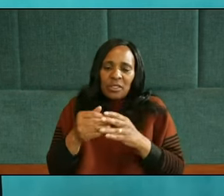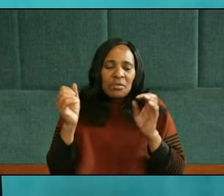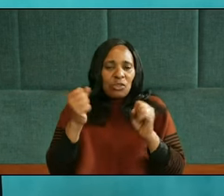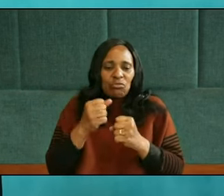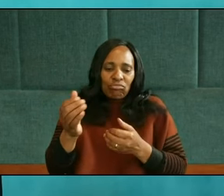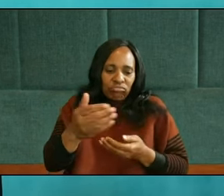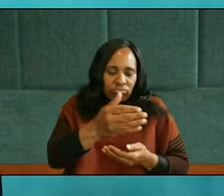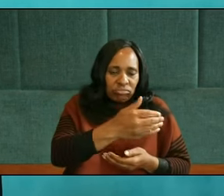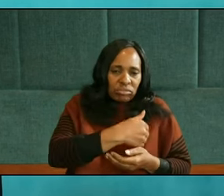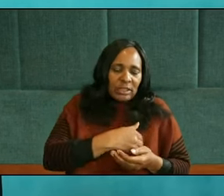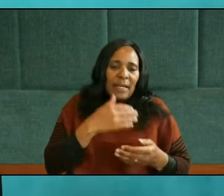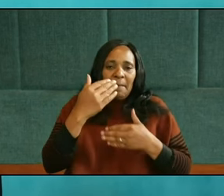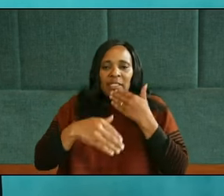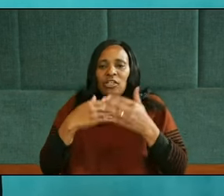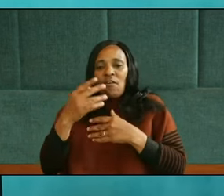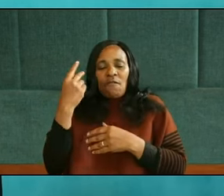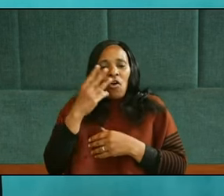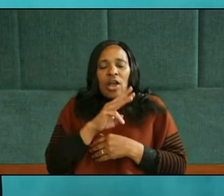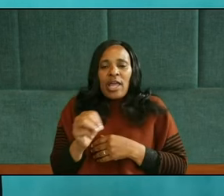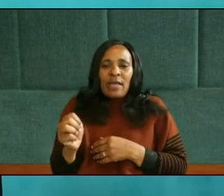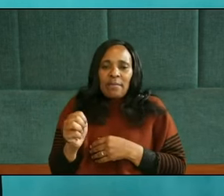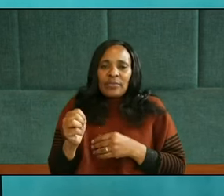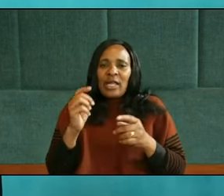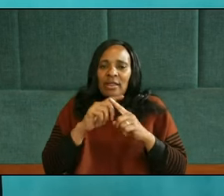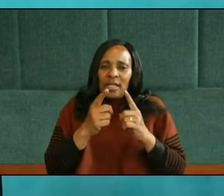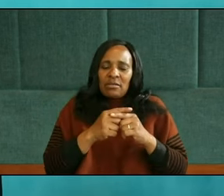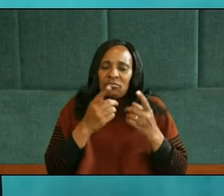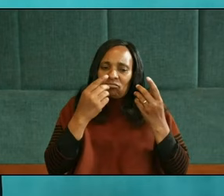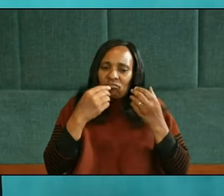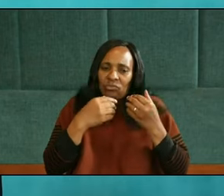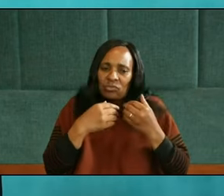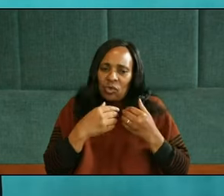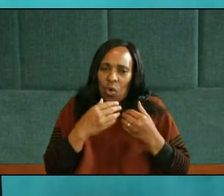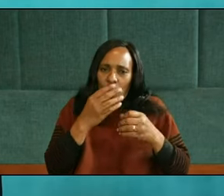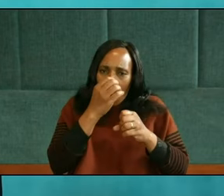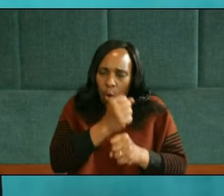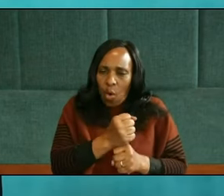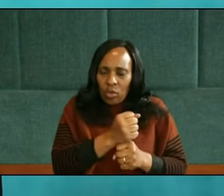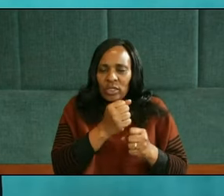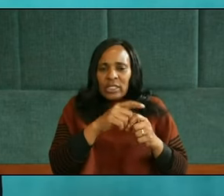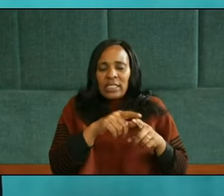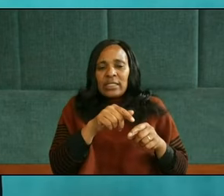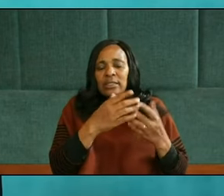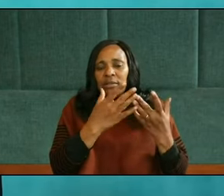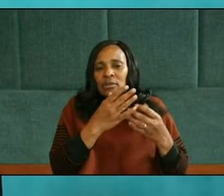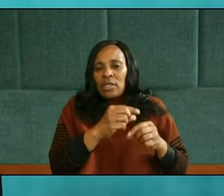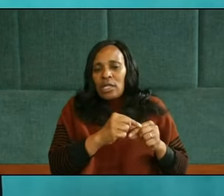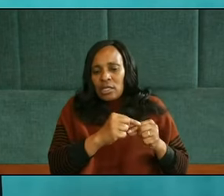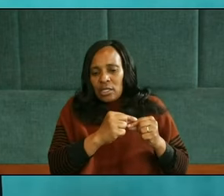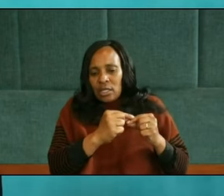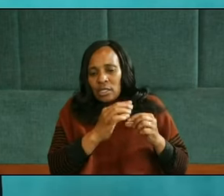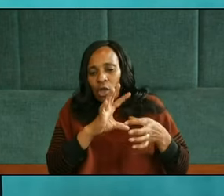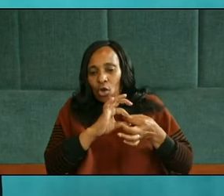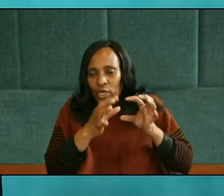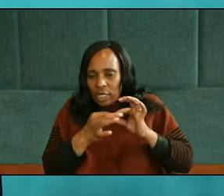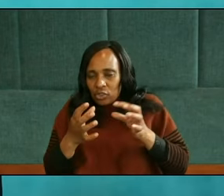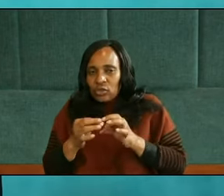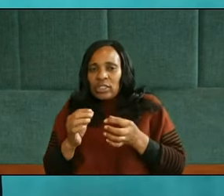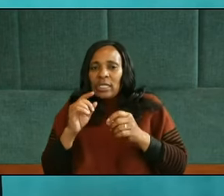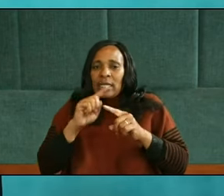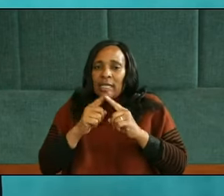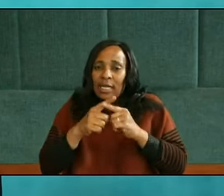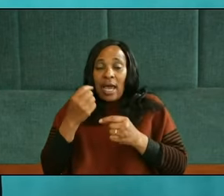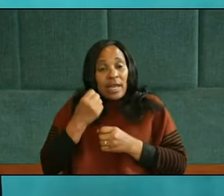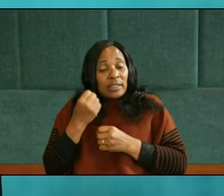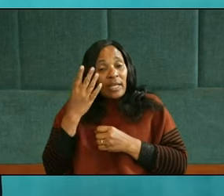for him that shall, and if you may not go down the mine, you may hold the ropes. So I'd like us to understand